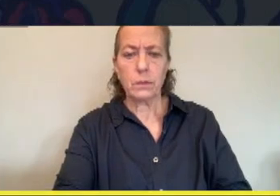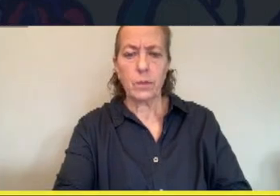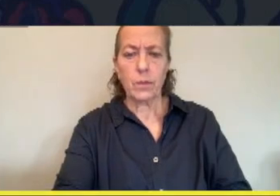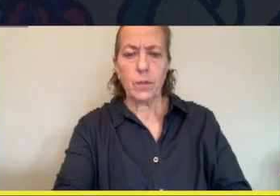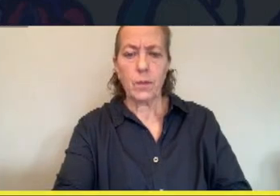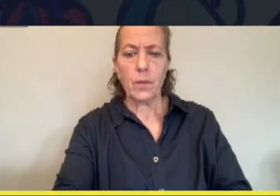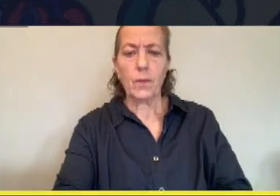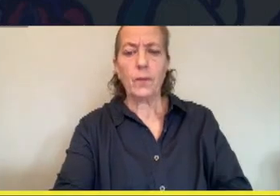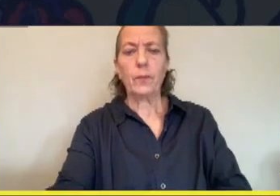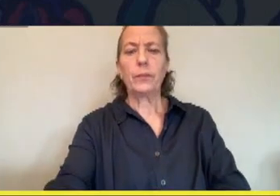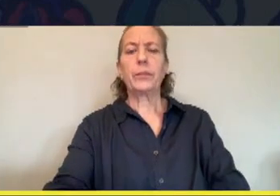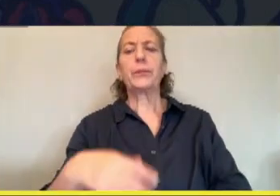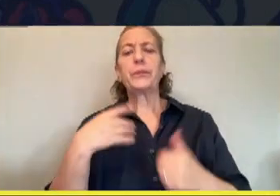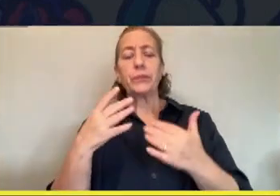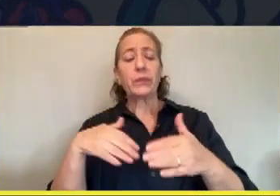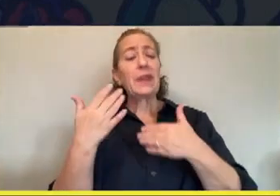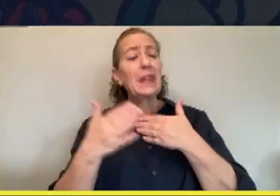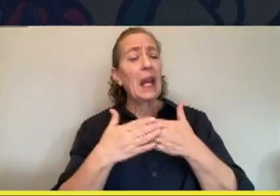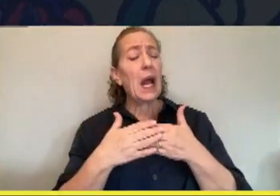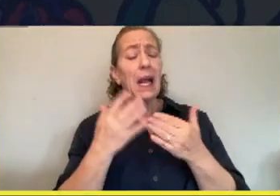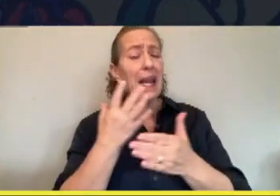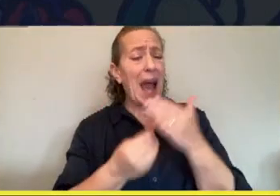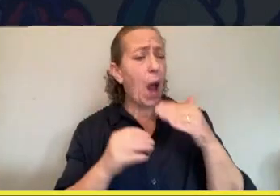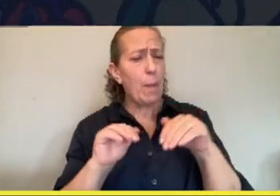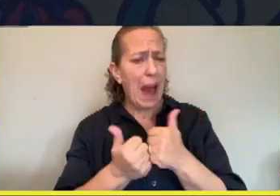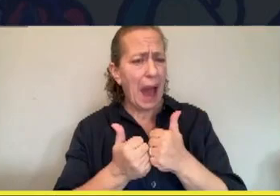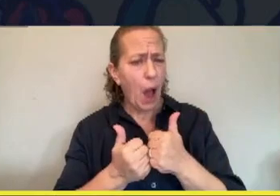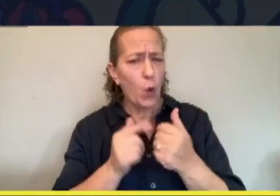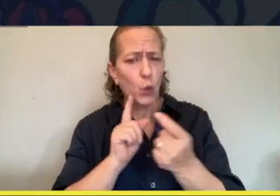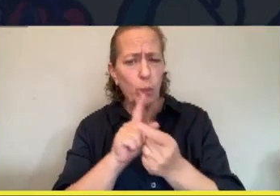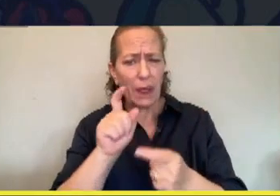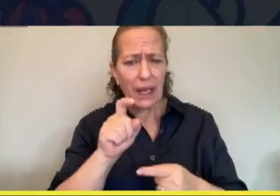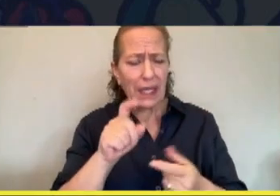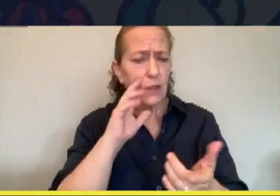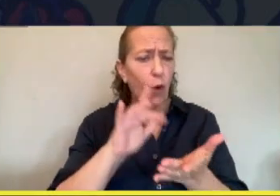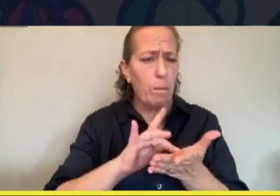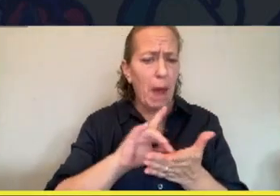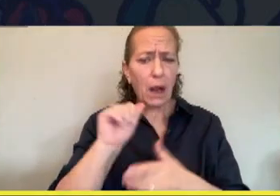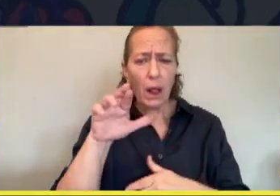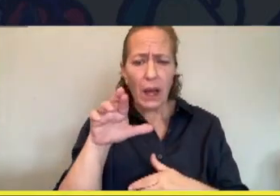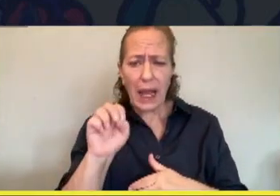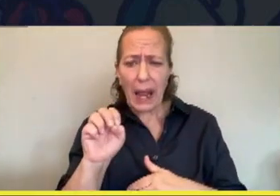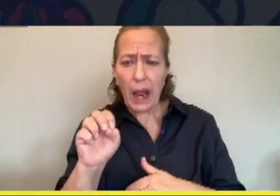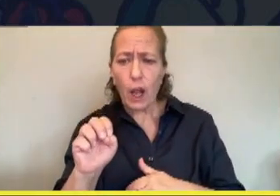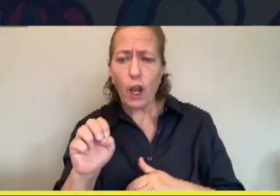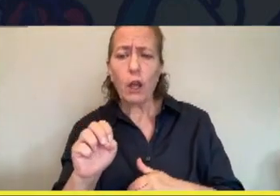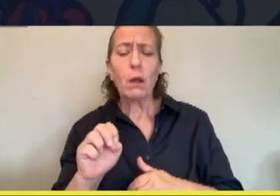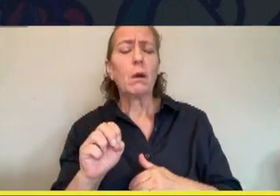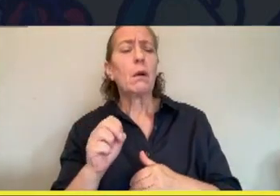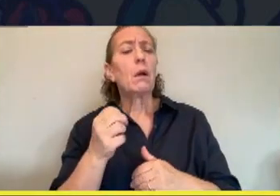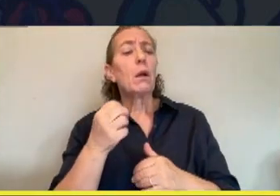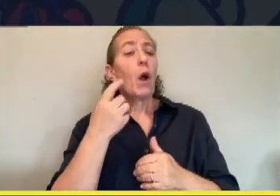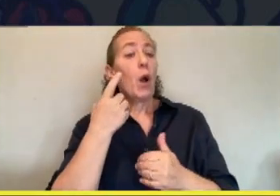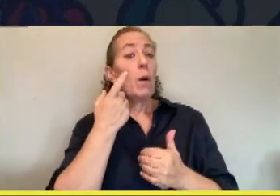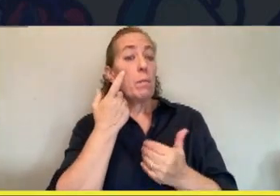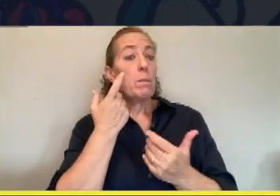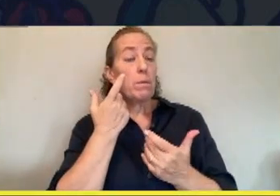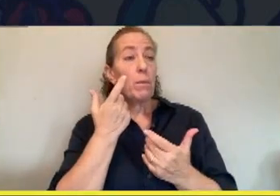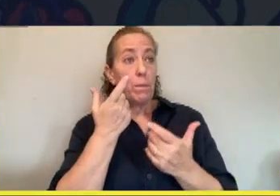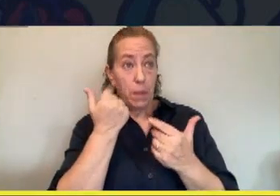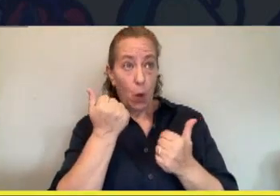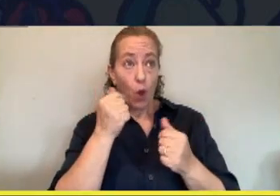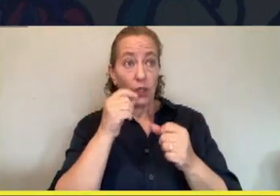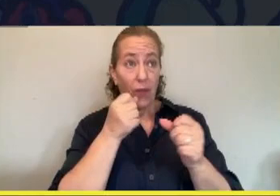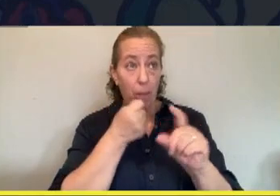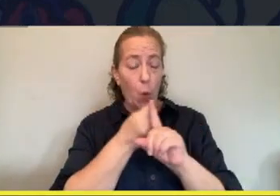looked at the unmet needs for medical care and delayed medical care because of COVID-19 pandemic. We used